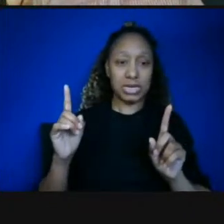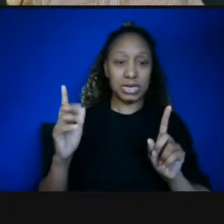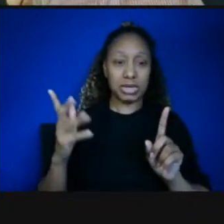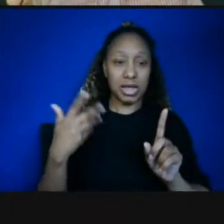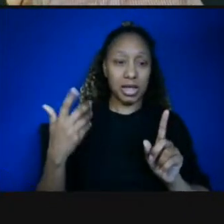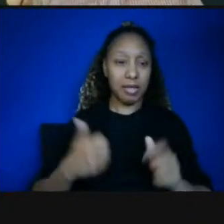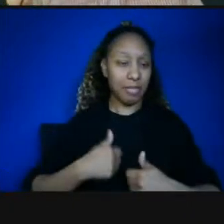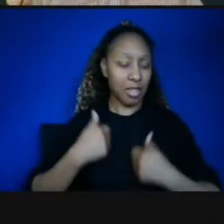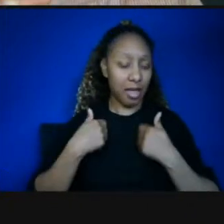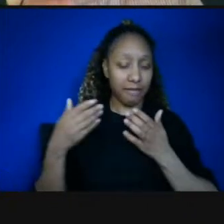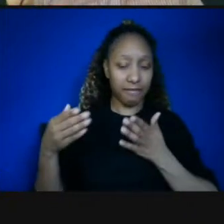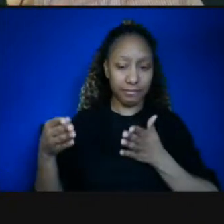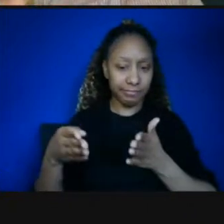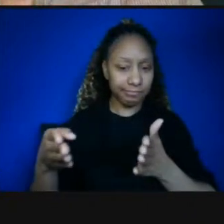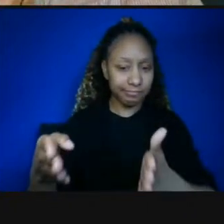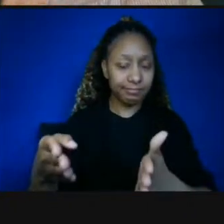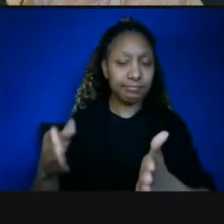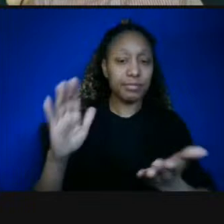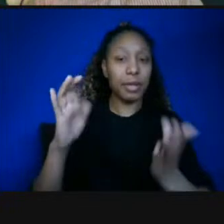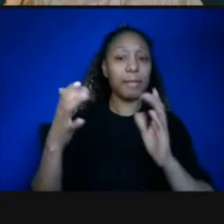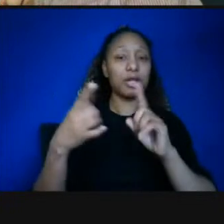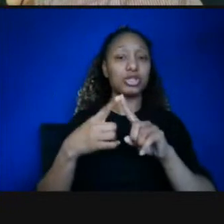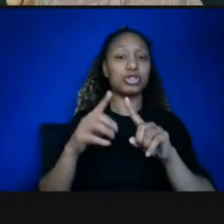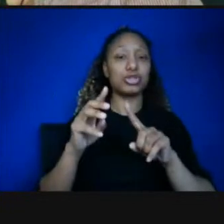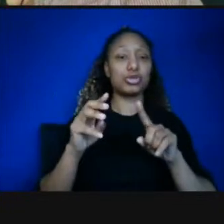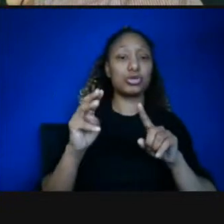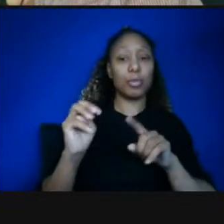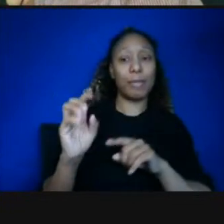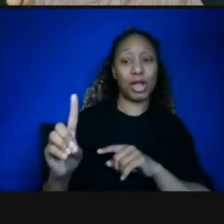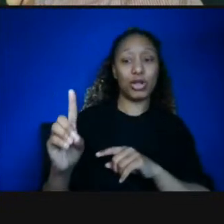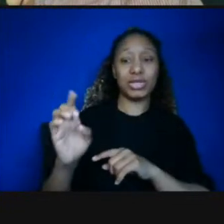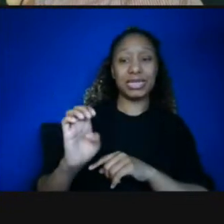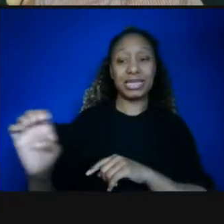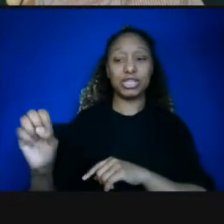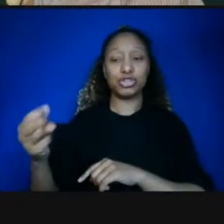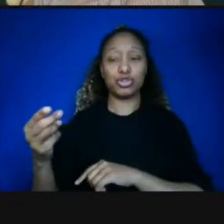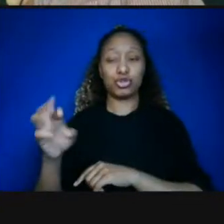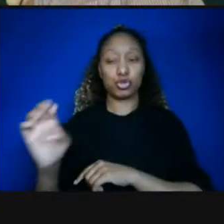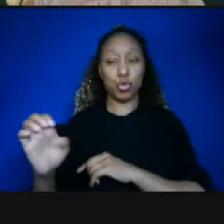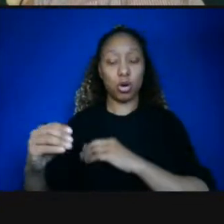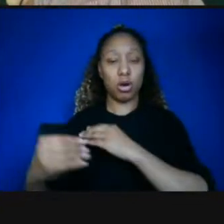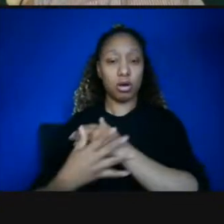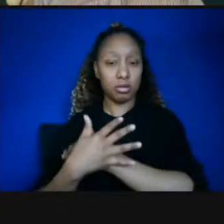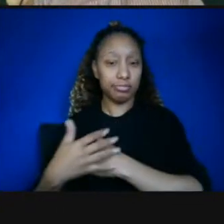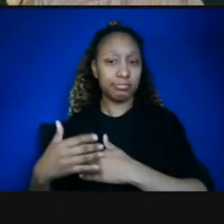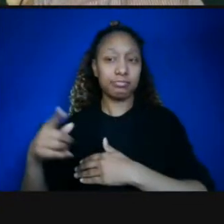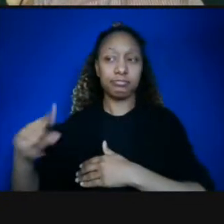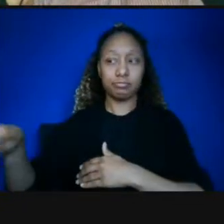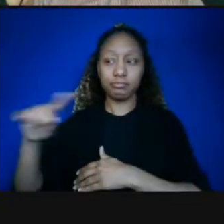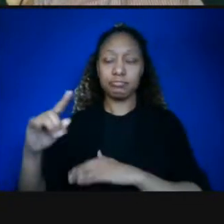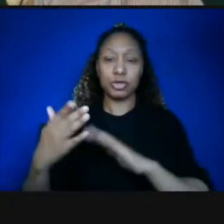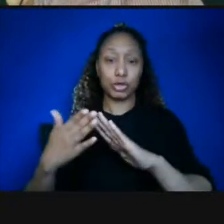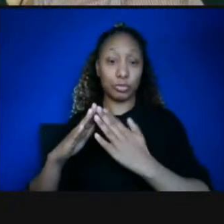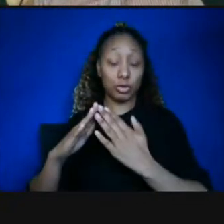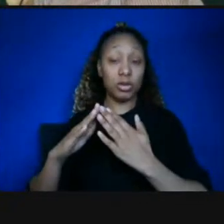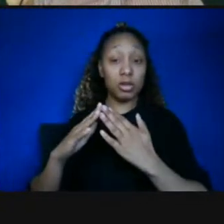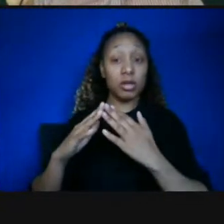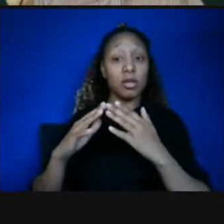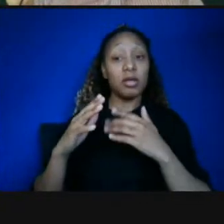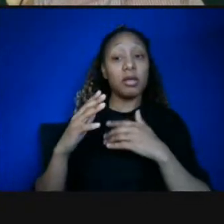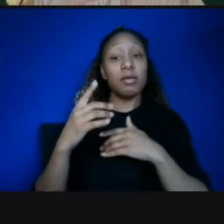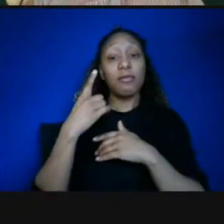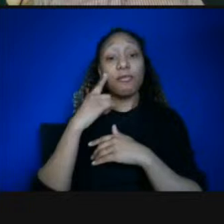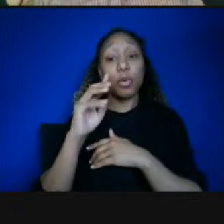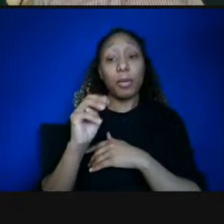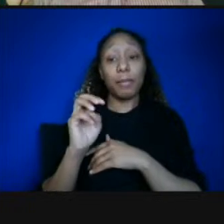life way than Lower Eastern Shore tribal communities. So for Maryland's Lower Eastern Shore tribal